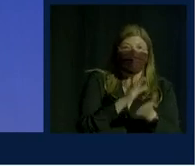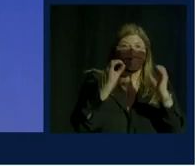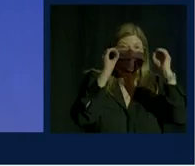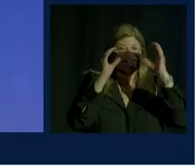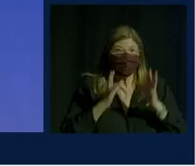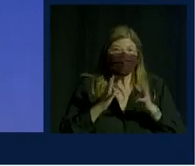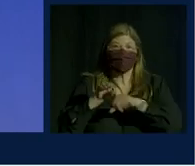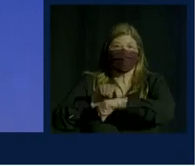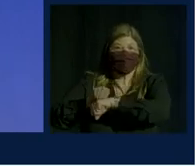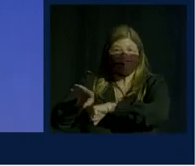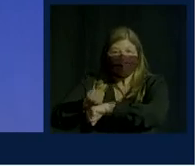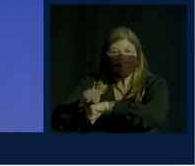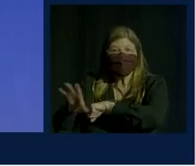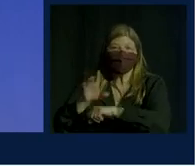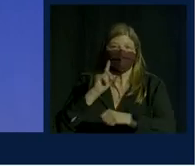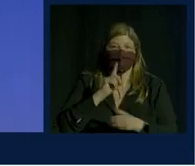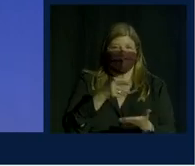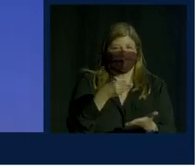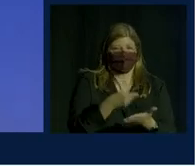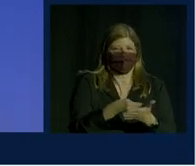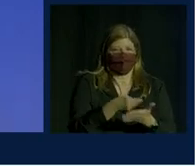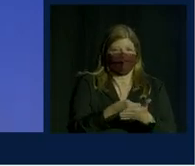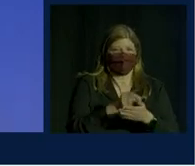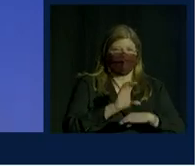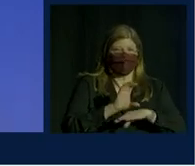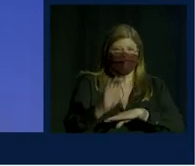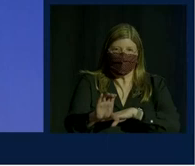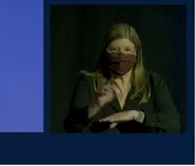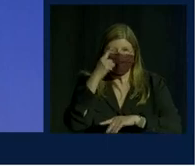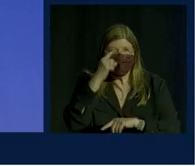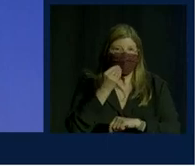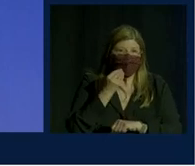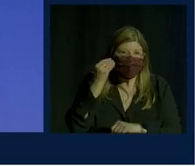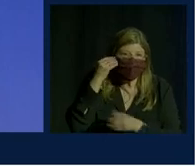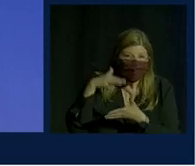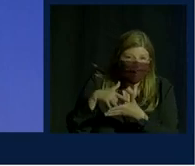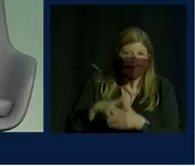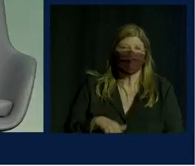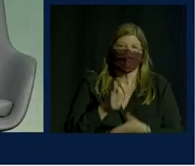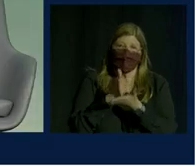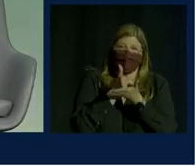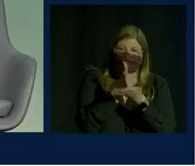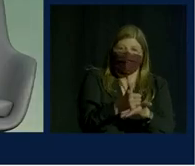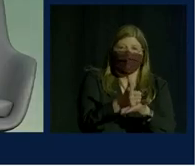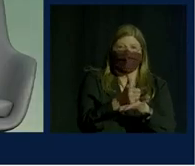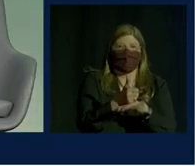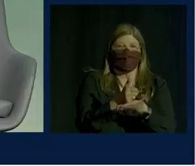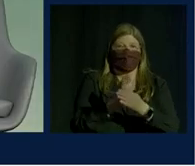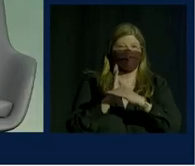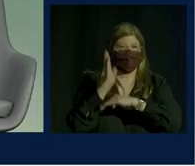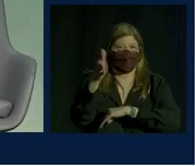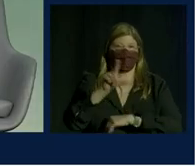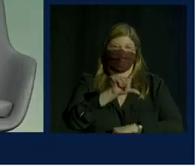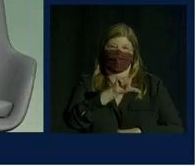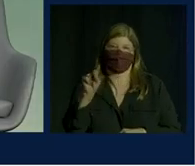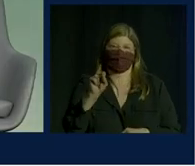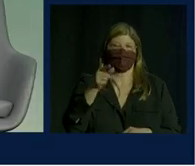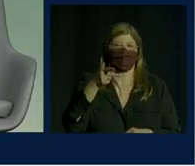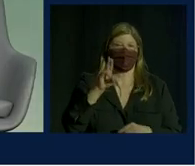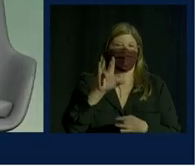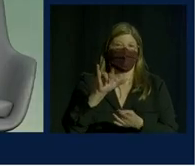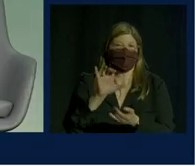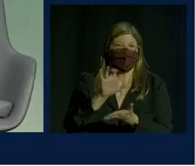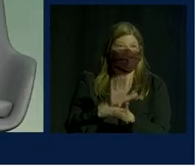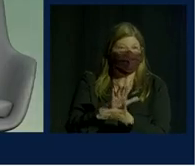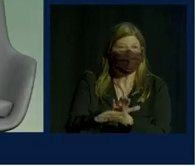home. Since then, Landed has helped over 20 public and public charter school teachers and staff achieve their dream of